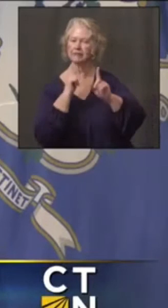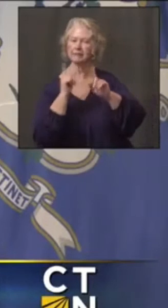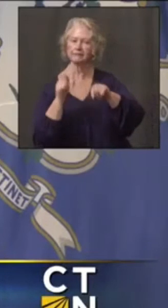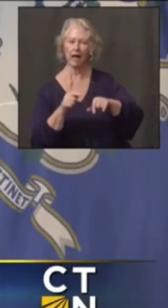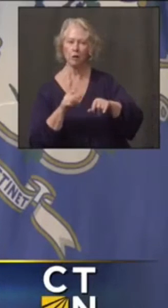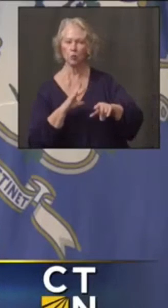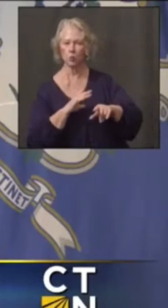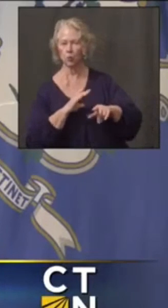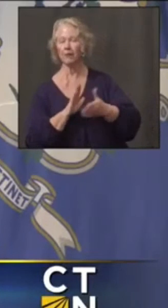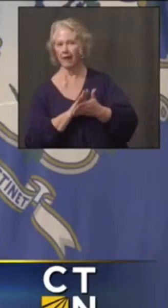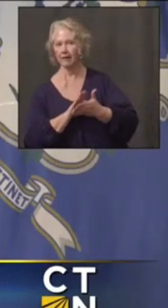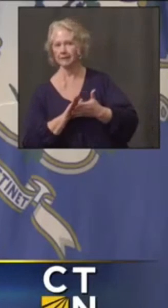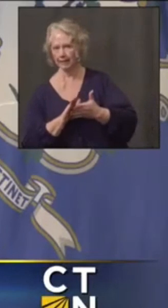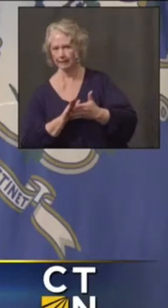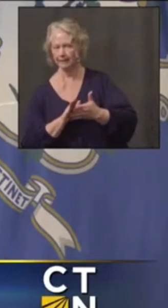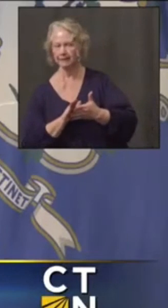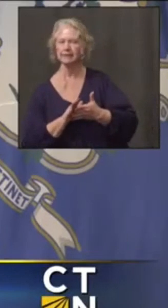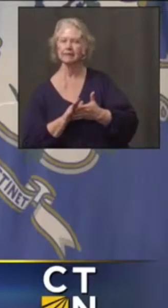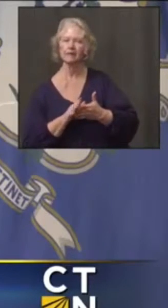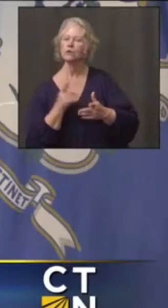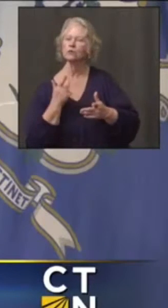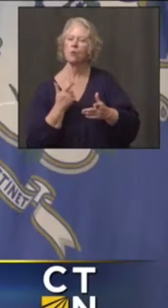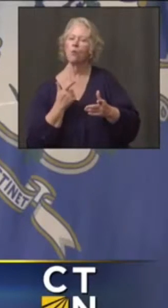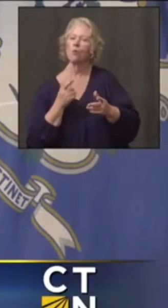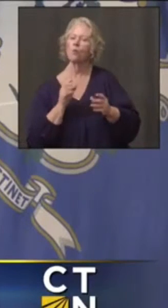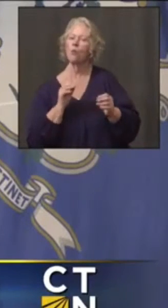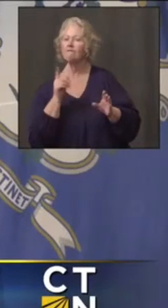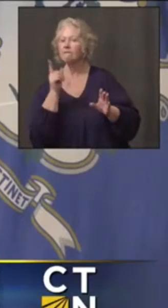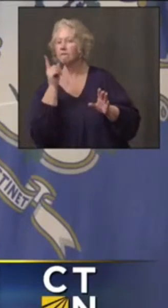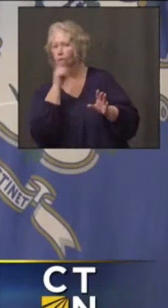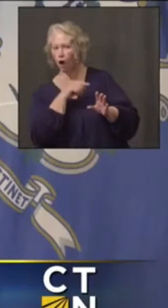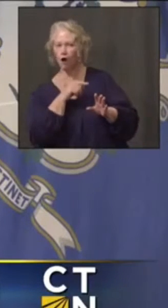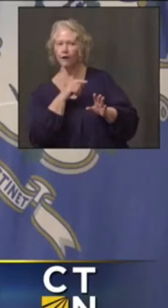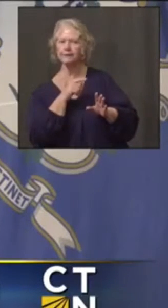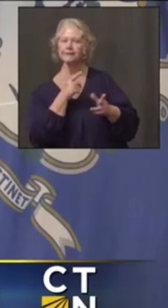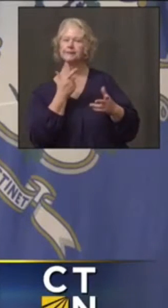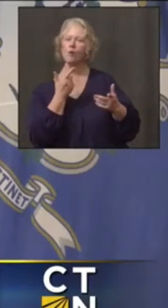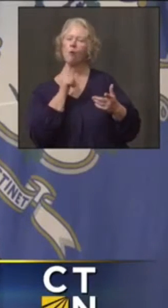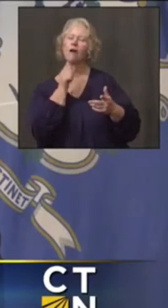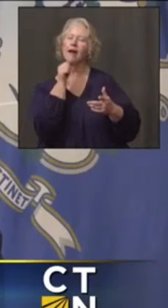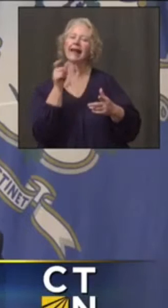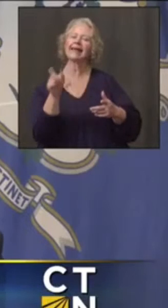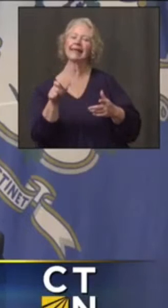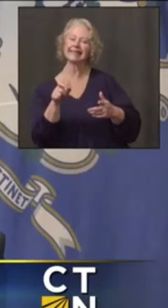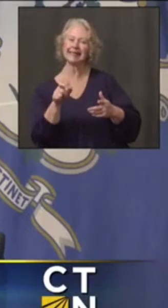don't have any false or unnecessary quarantines, and that allows more